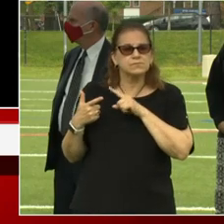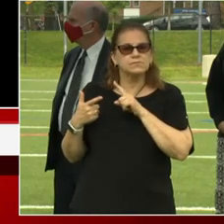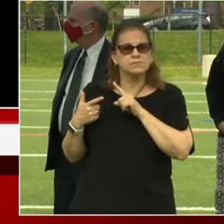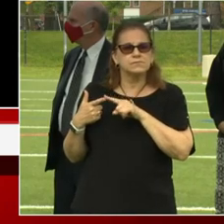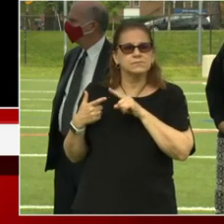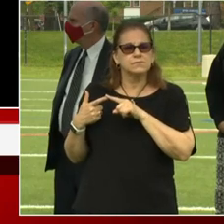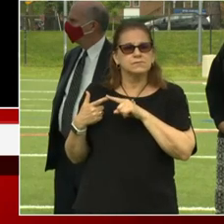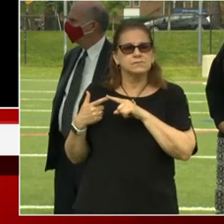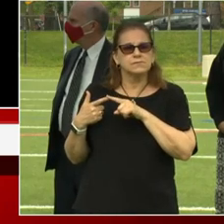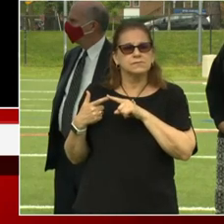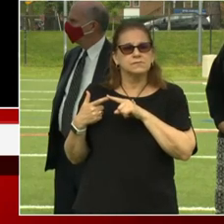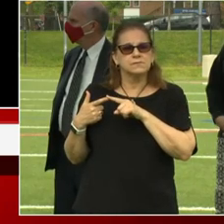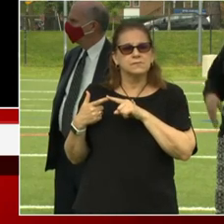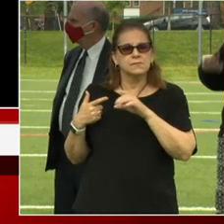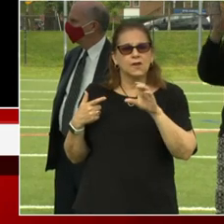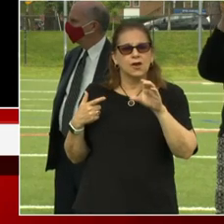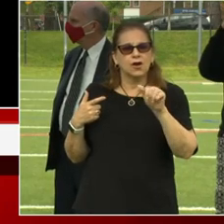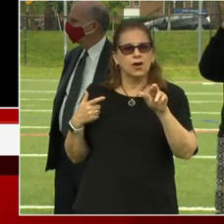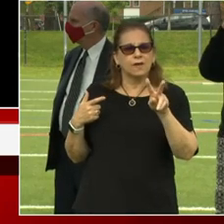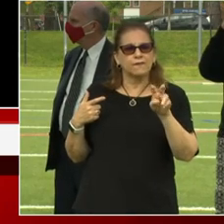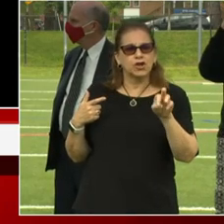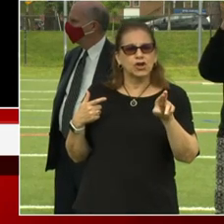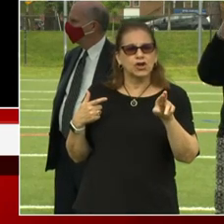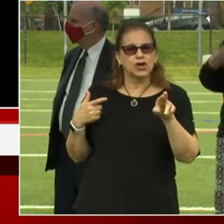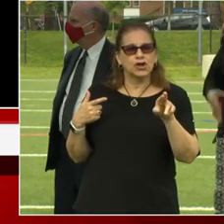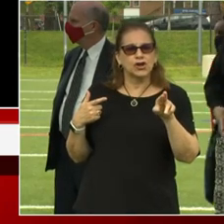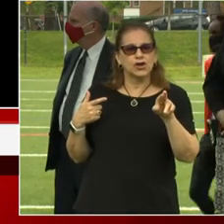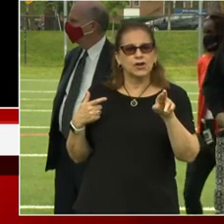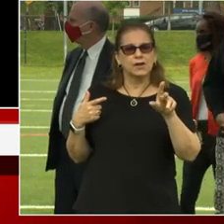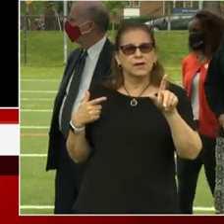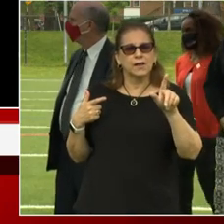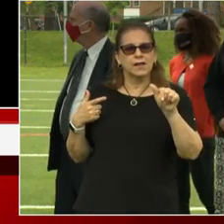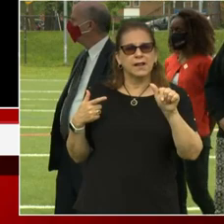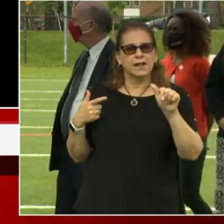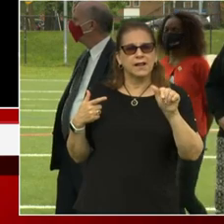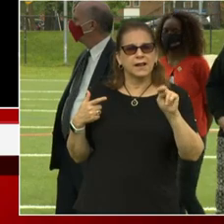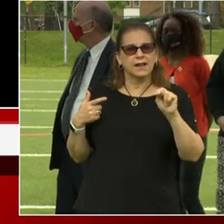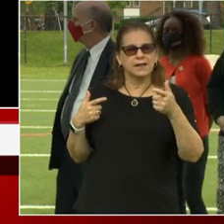Carver Langston as well as Rosedale will be led by Captain Paul Herbenek.